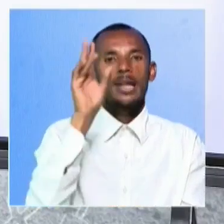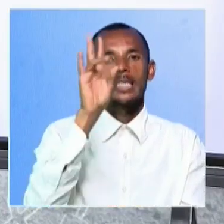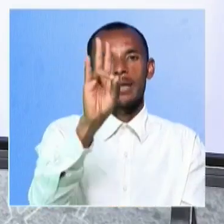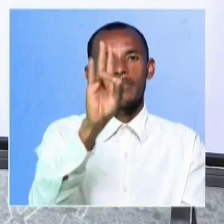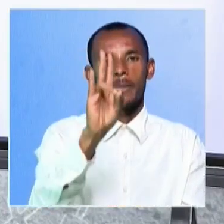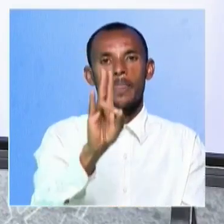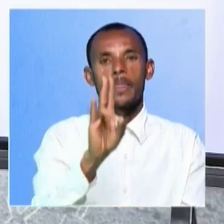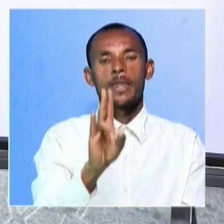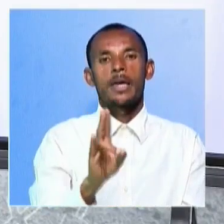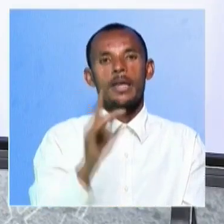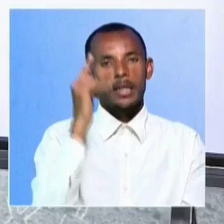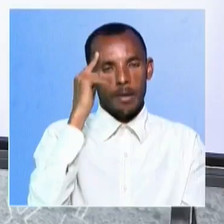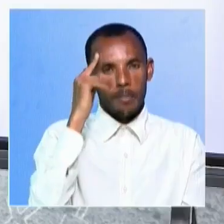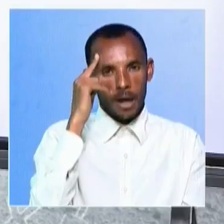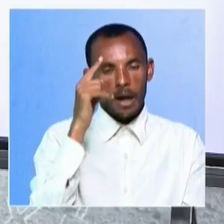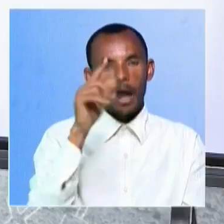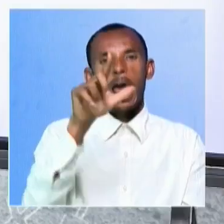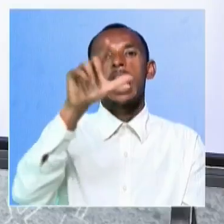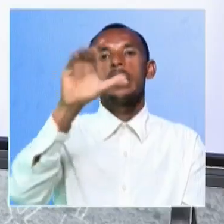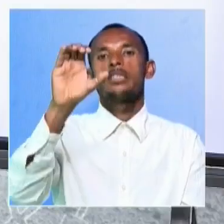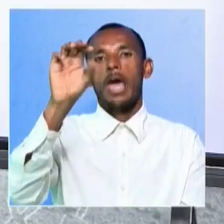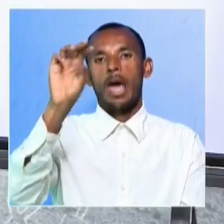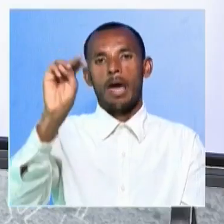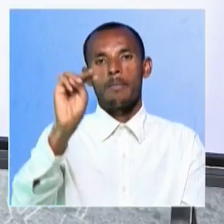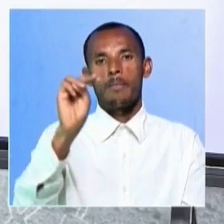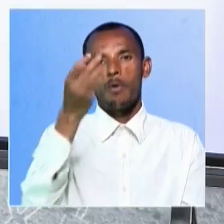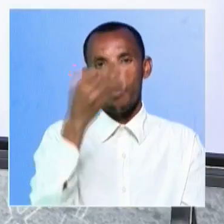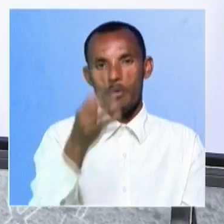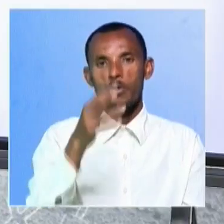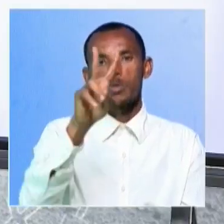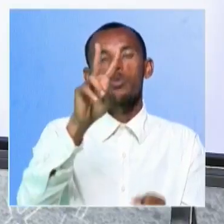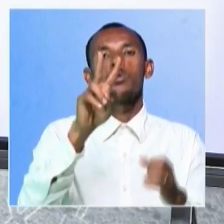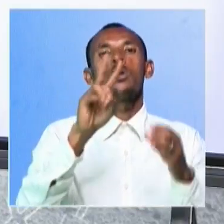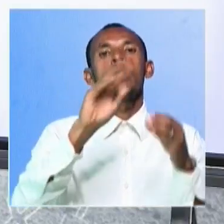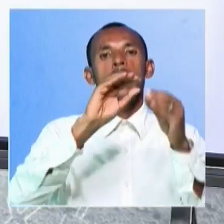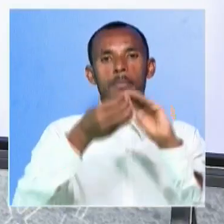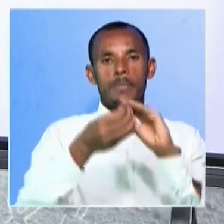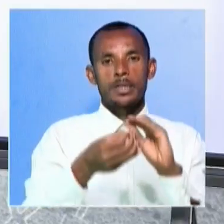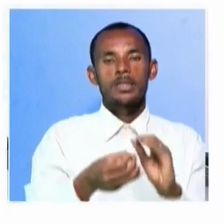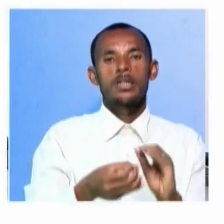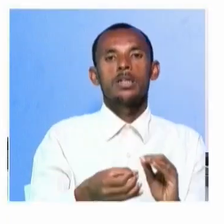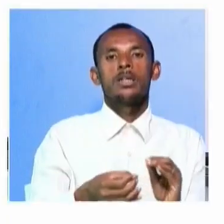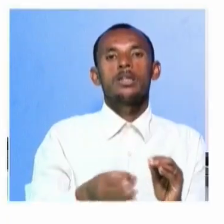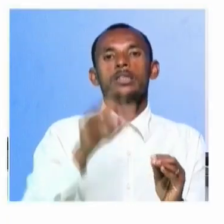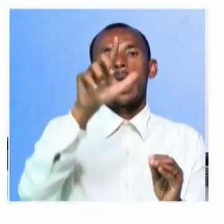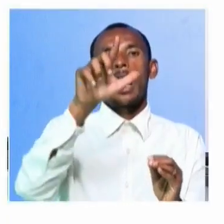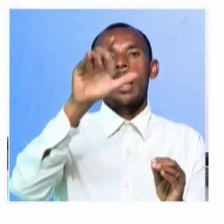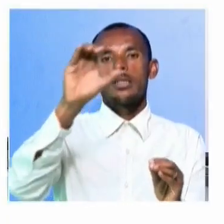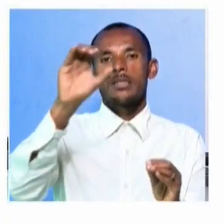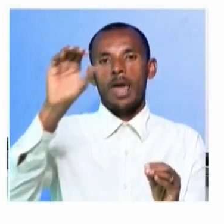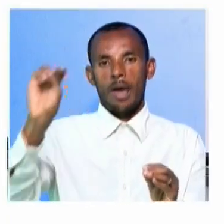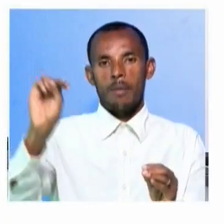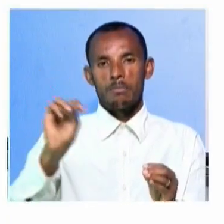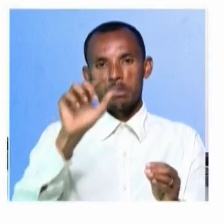and determine the LCM of the two numbers. Okay, so what is the LCM